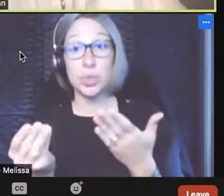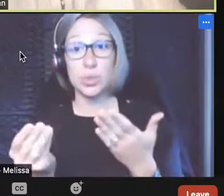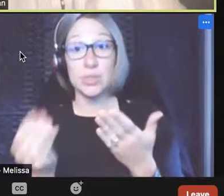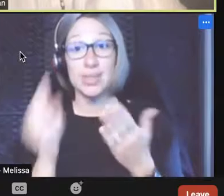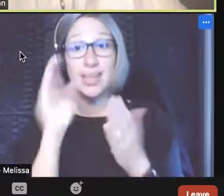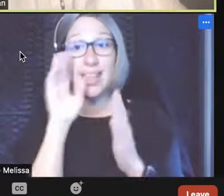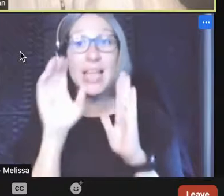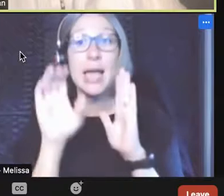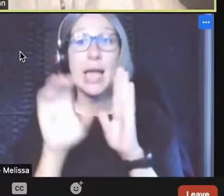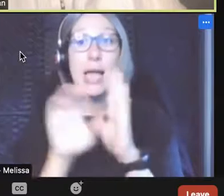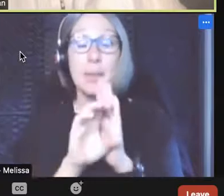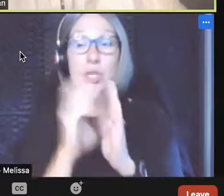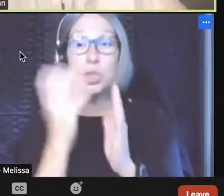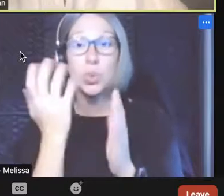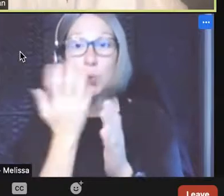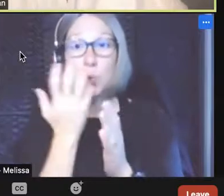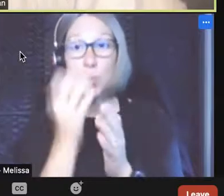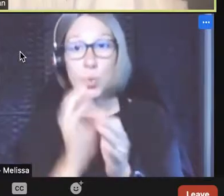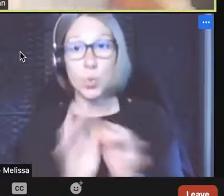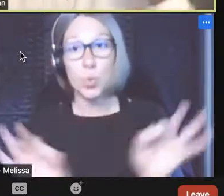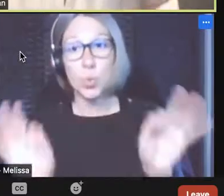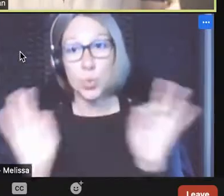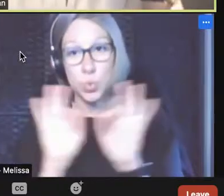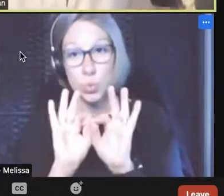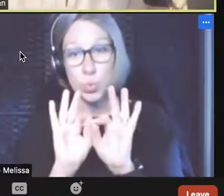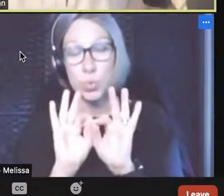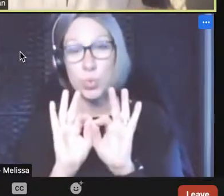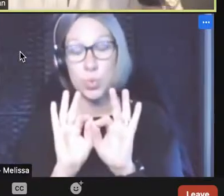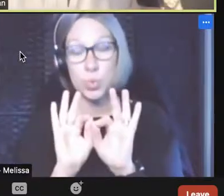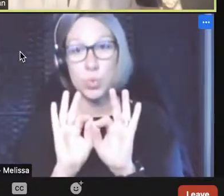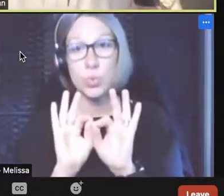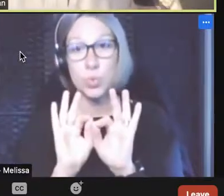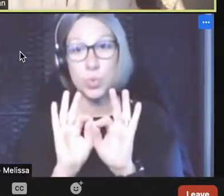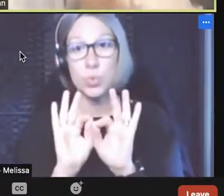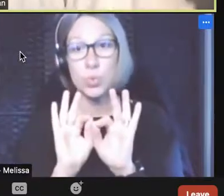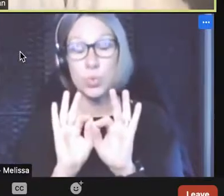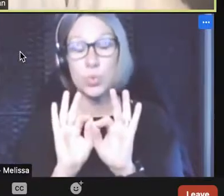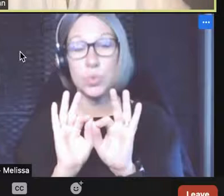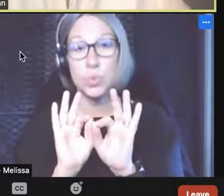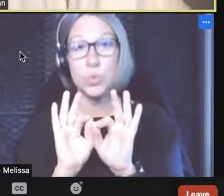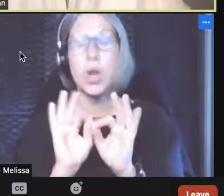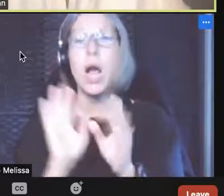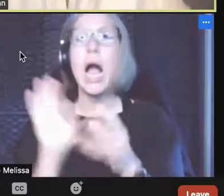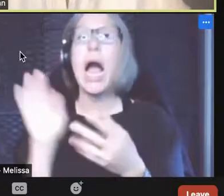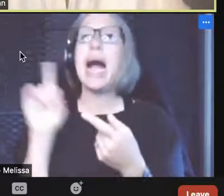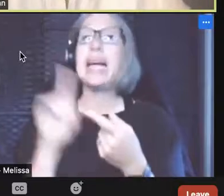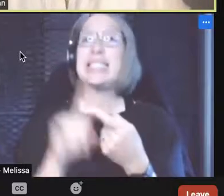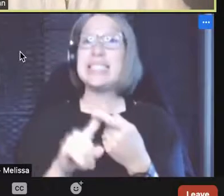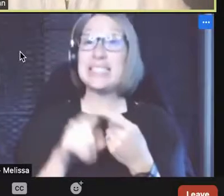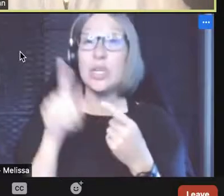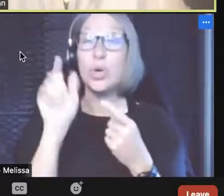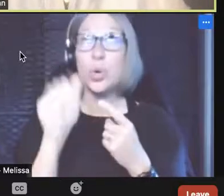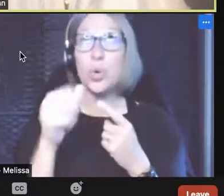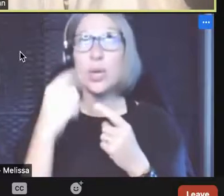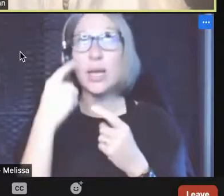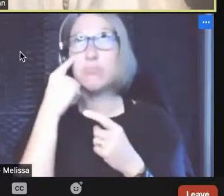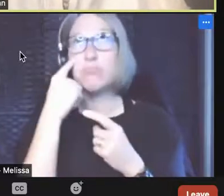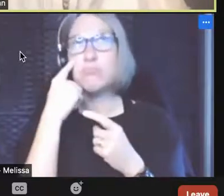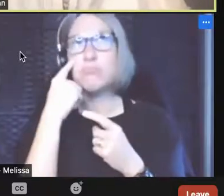matters profoundly. And until you can think about what is most accessible or what does a